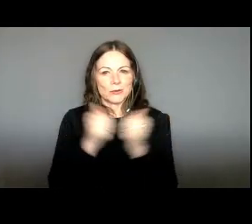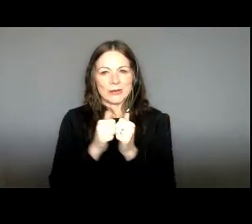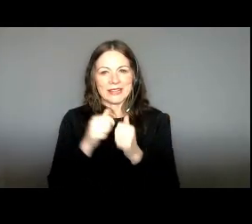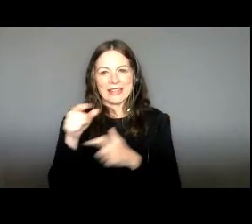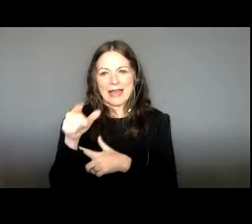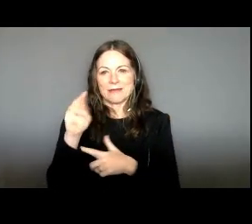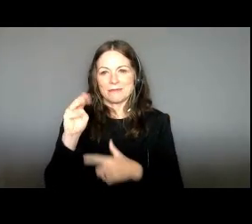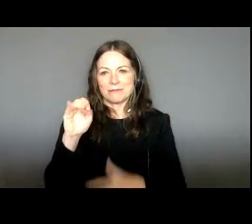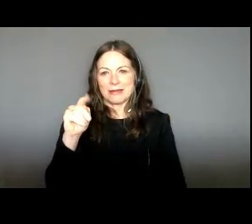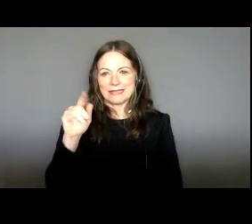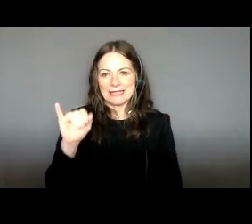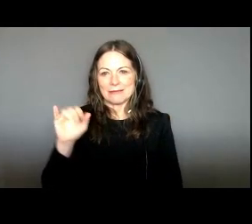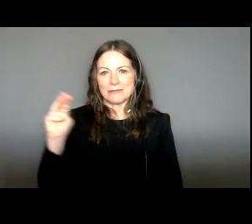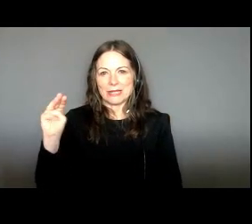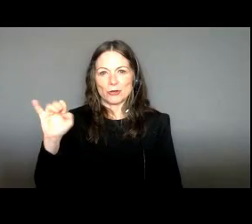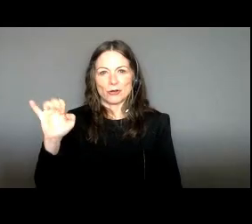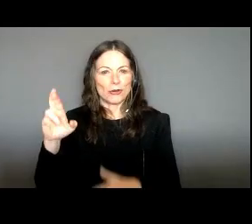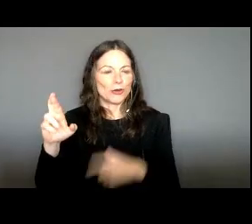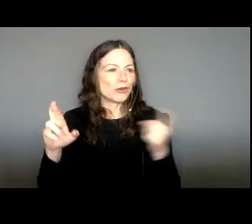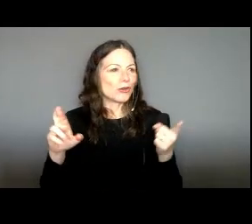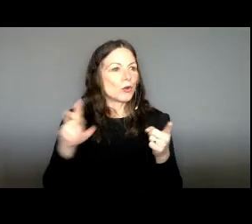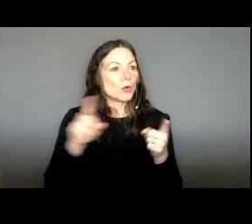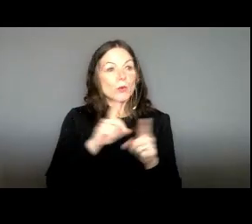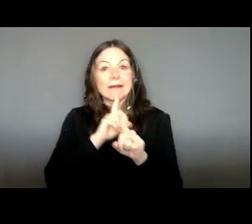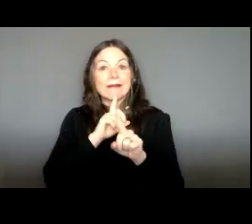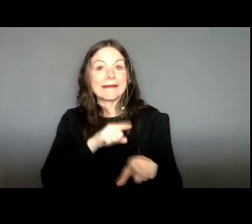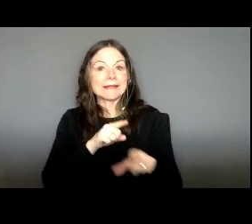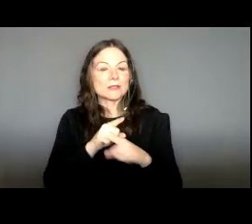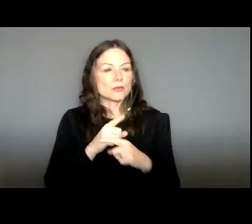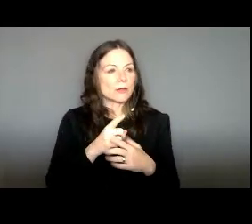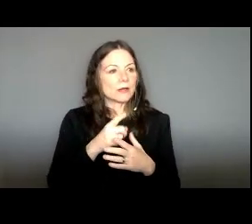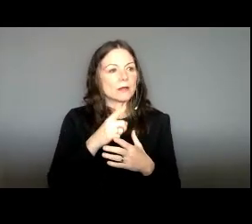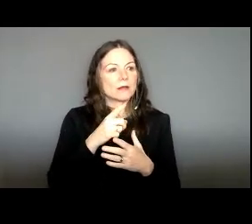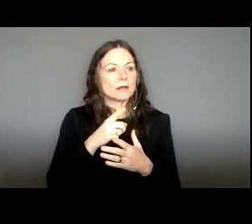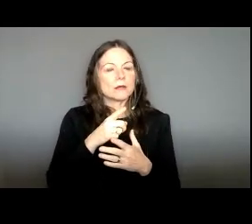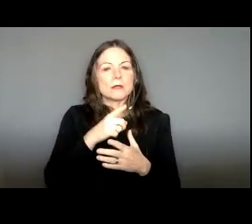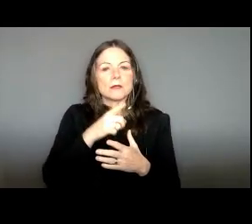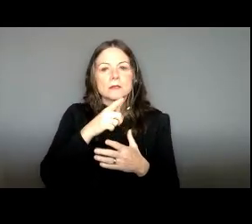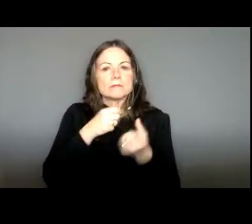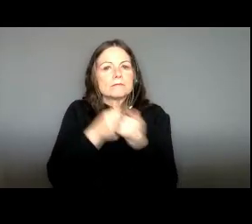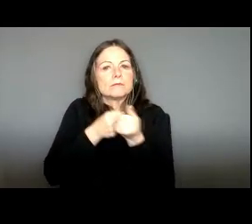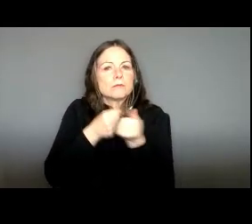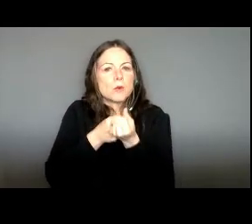And we're answering the questions, what population do you support?